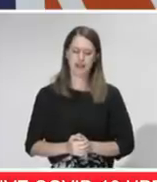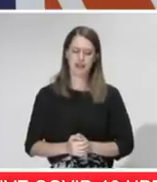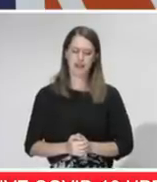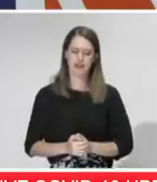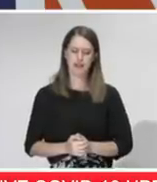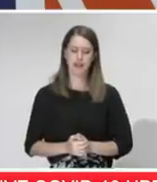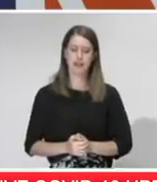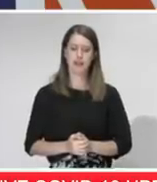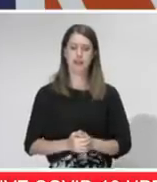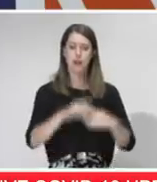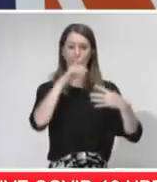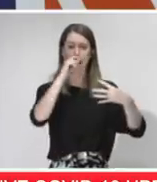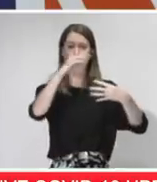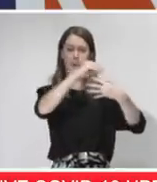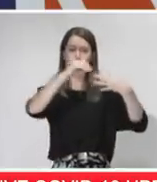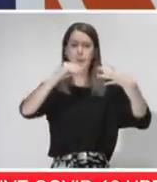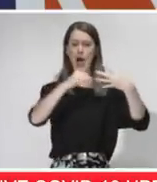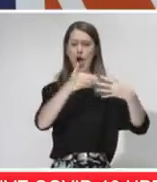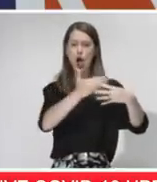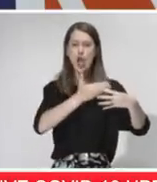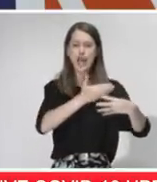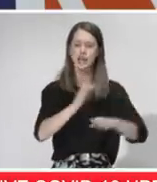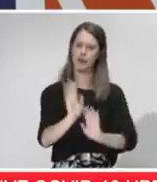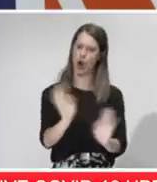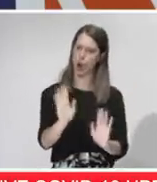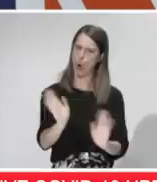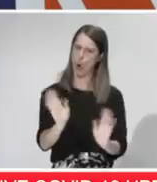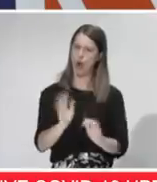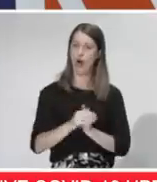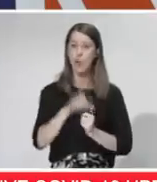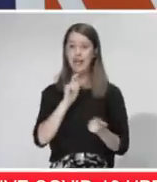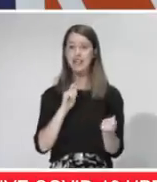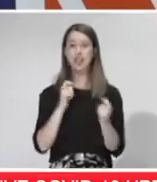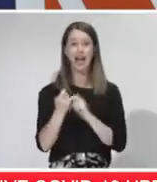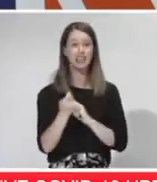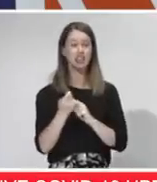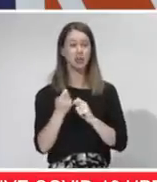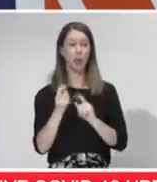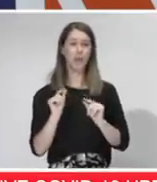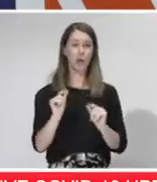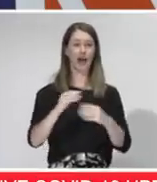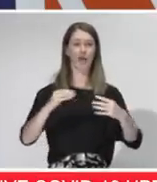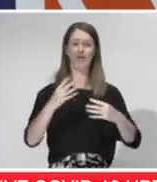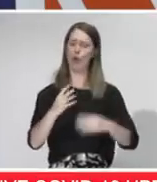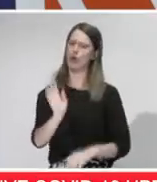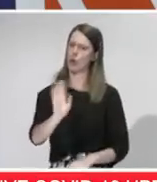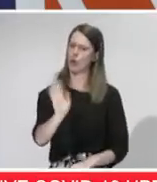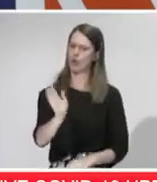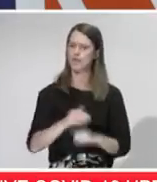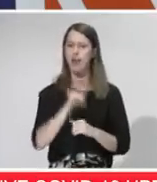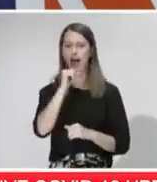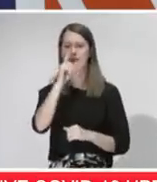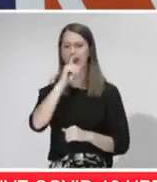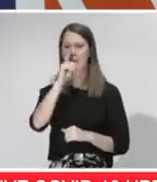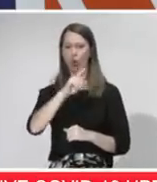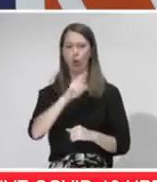not in a position to move out of level 4 early, and nor can we afford to change anything that we are doing while we are here. I say then to those